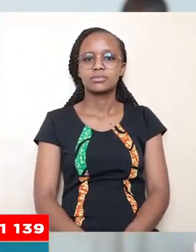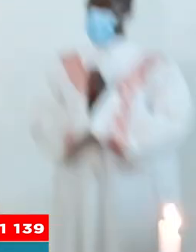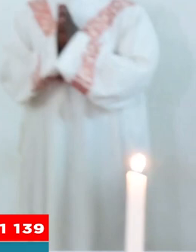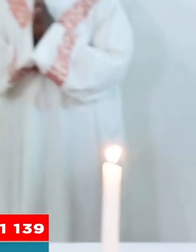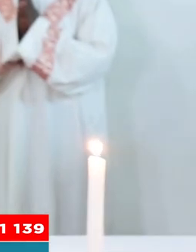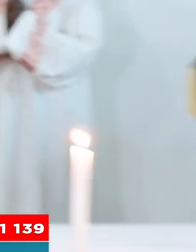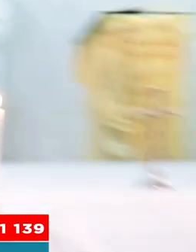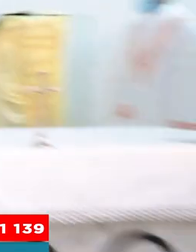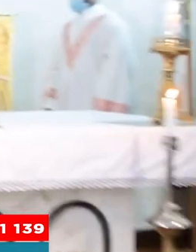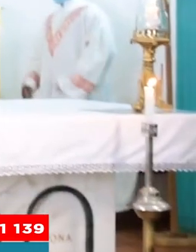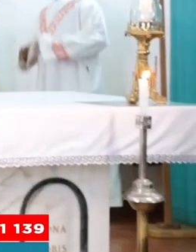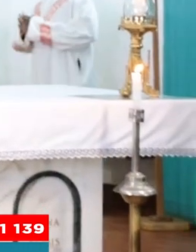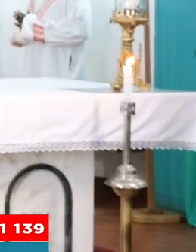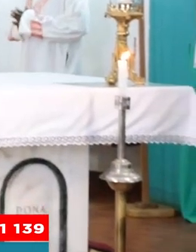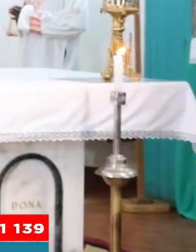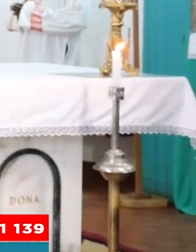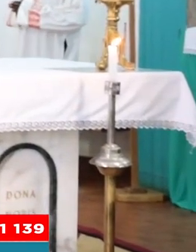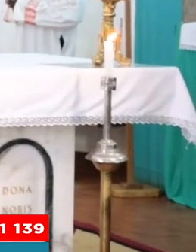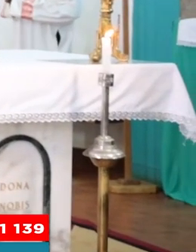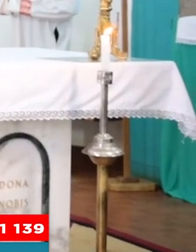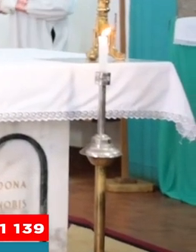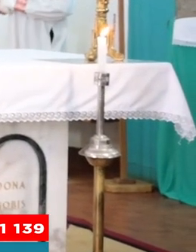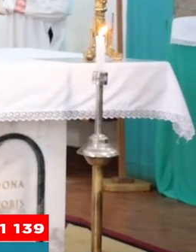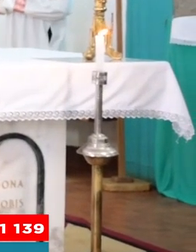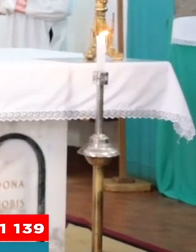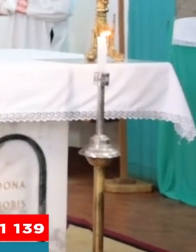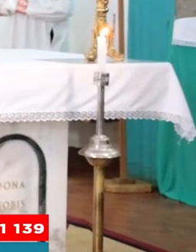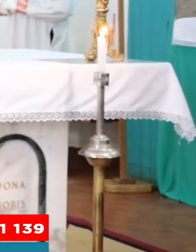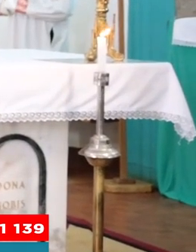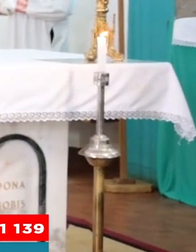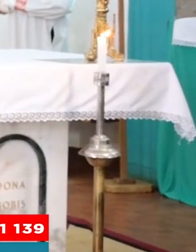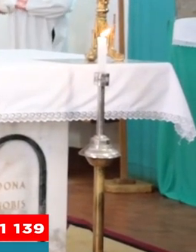We profess our faith.